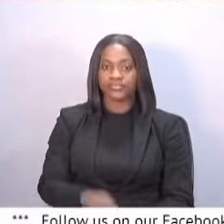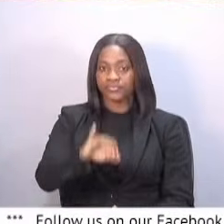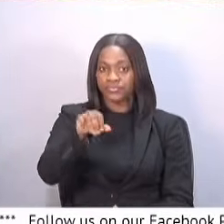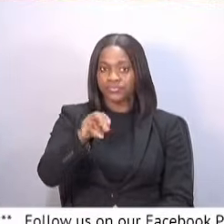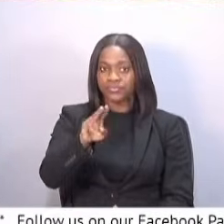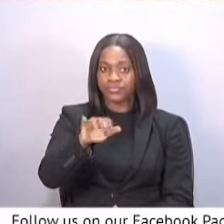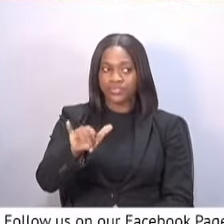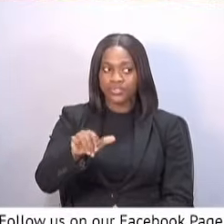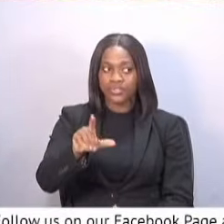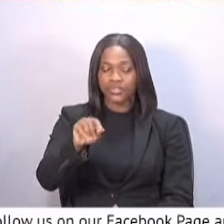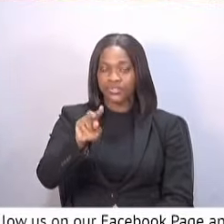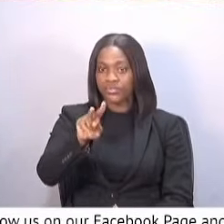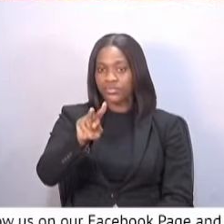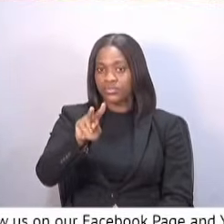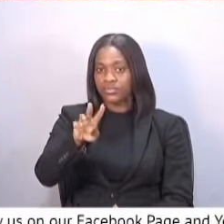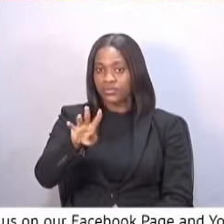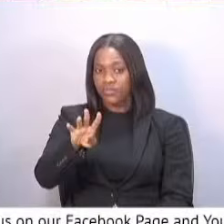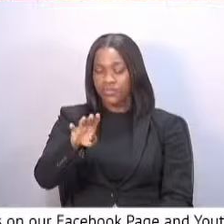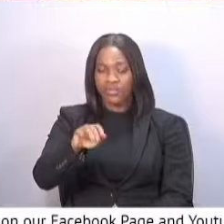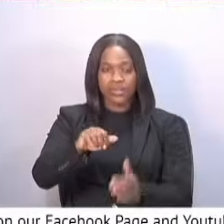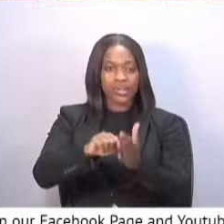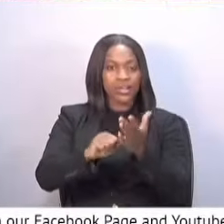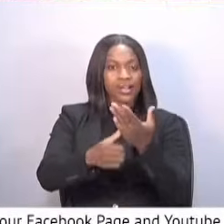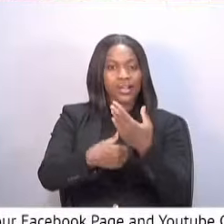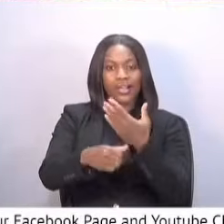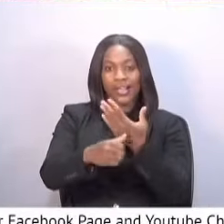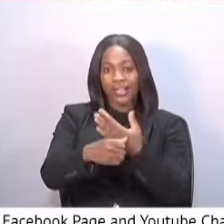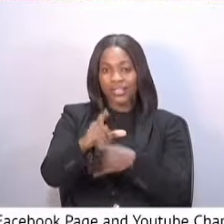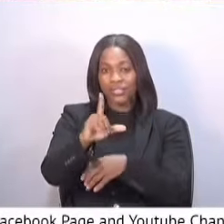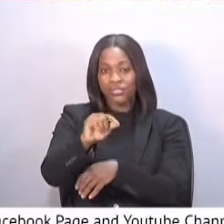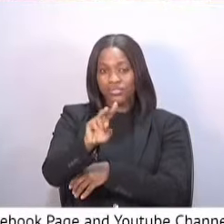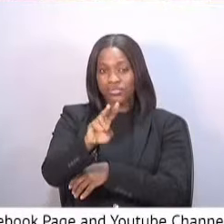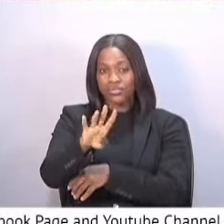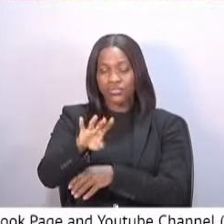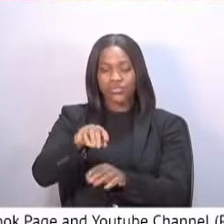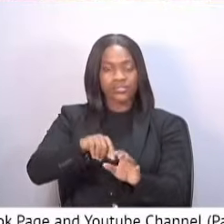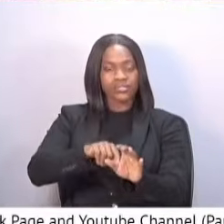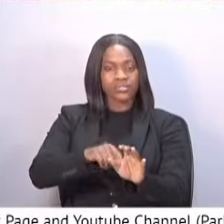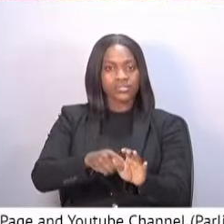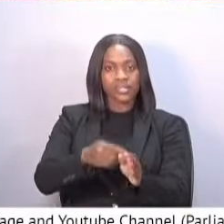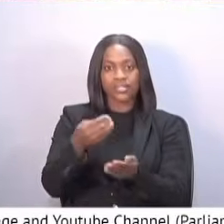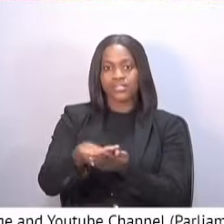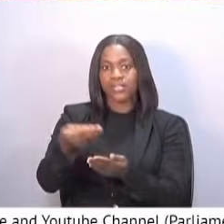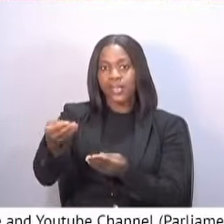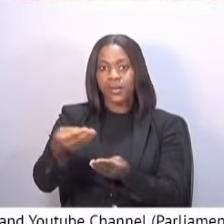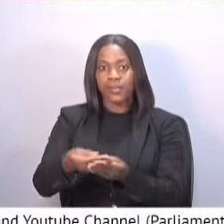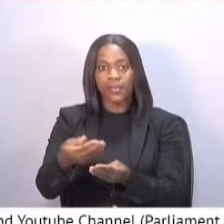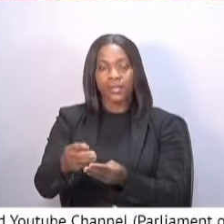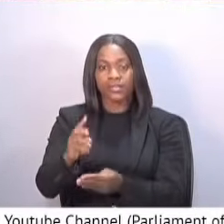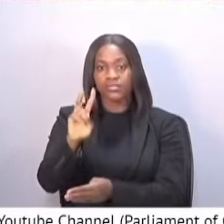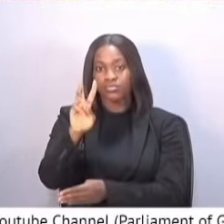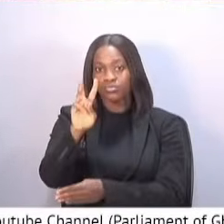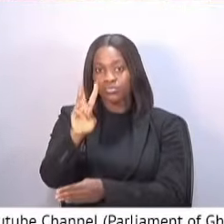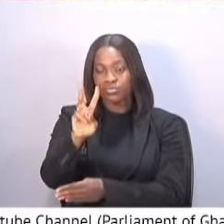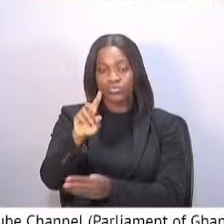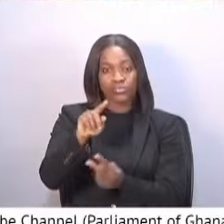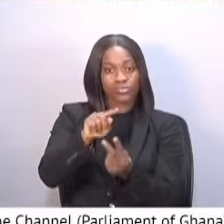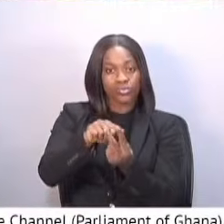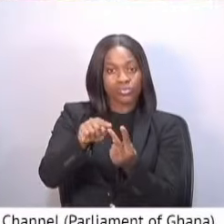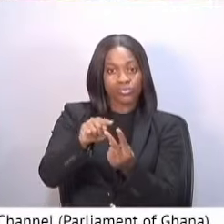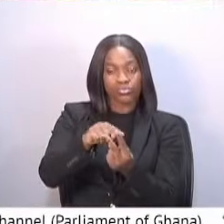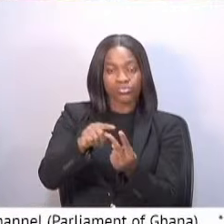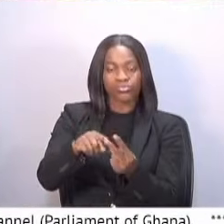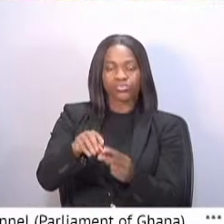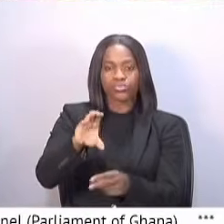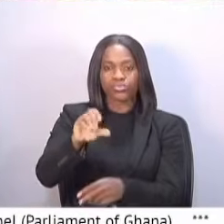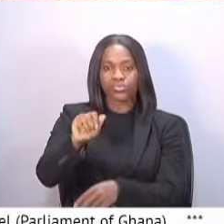July 2024, in August 2024, we commenced procurement of 2 carbon market